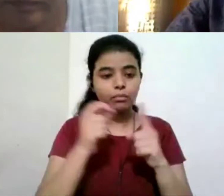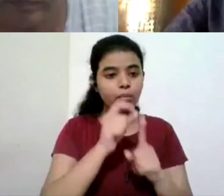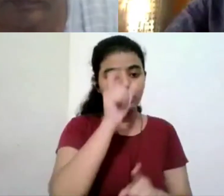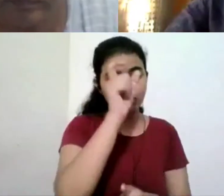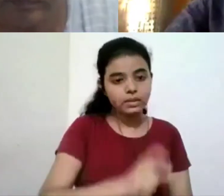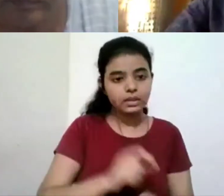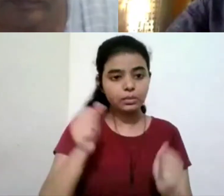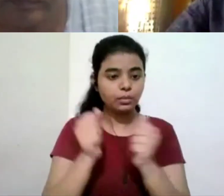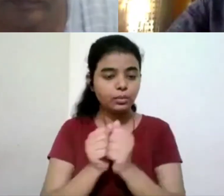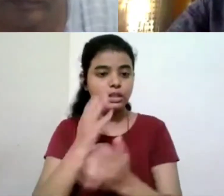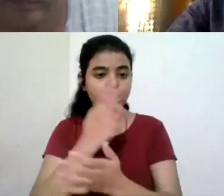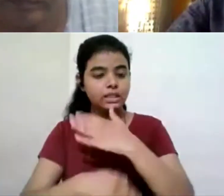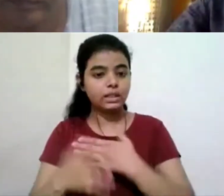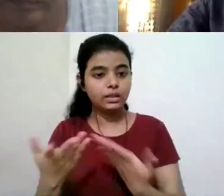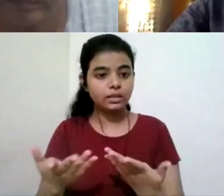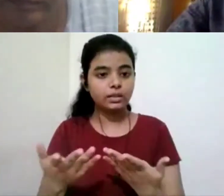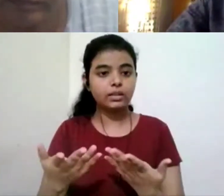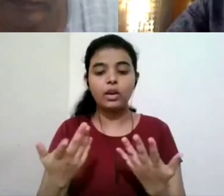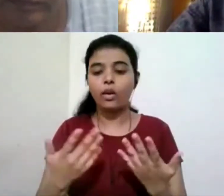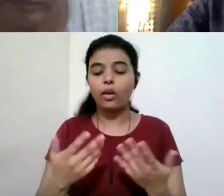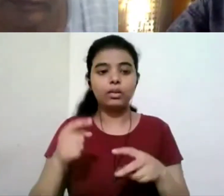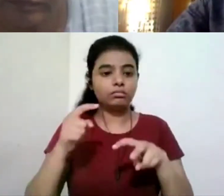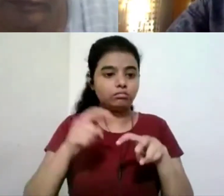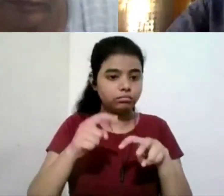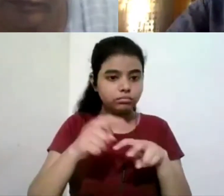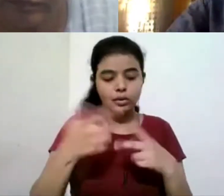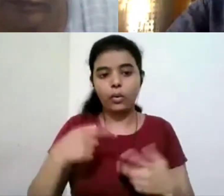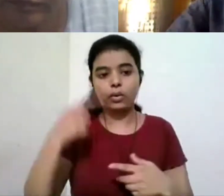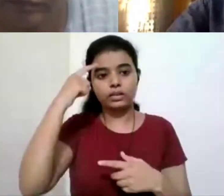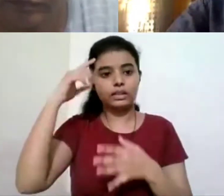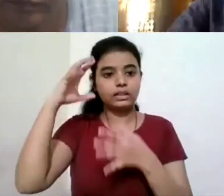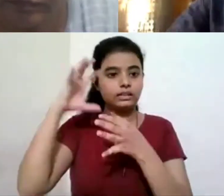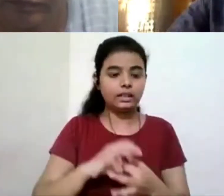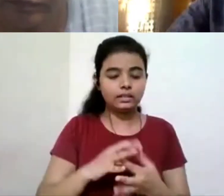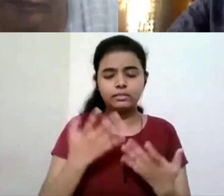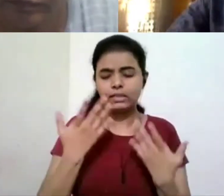disabilities there, persons with orthopedic disabilities. But